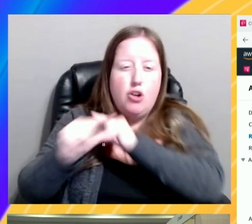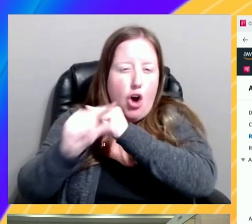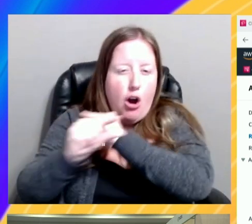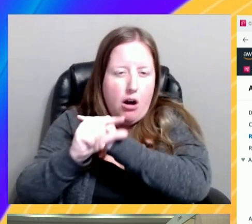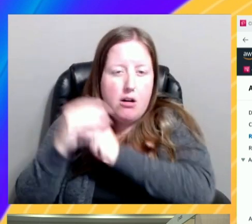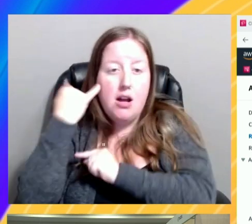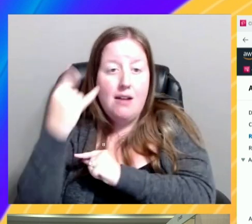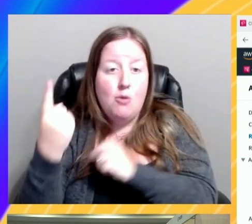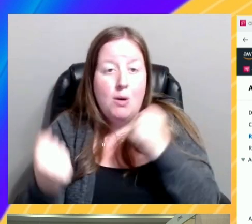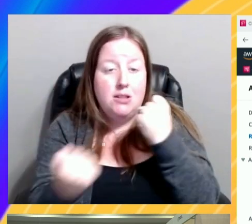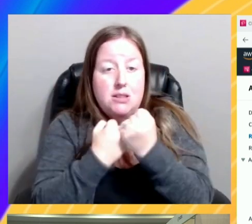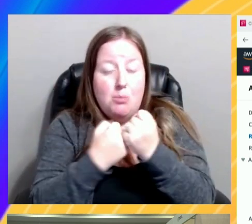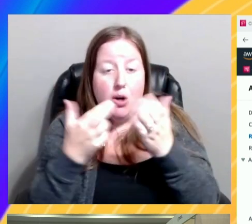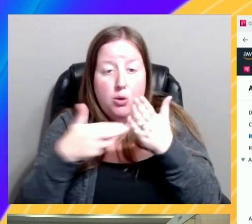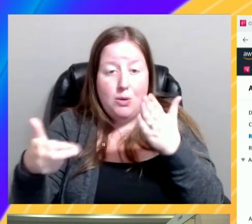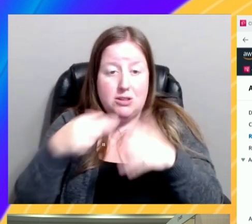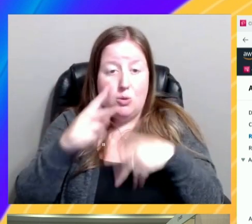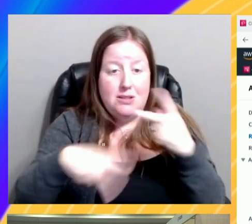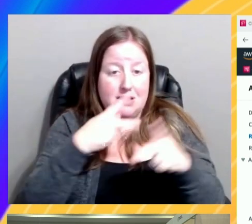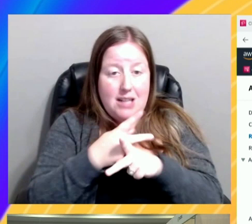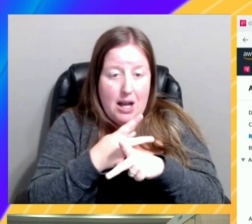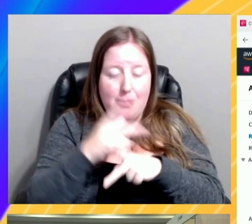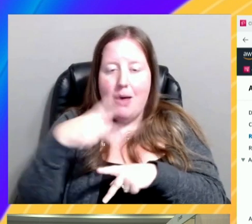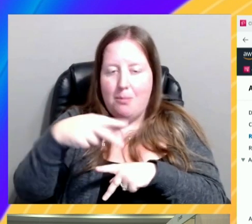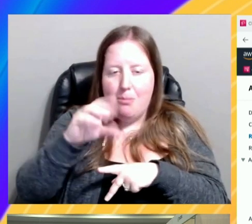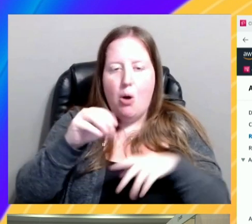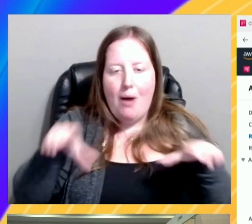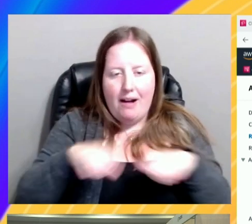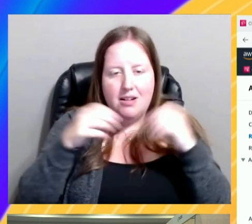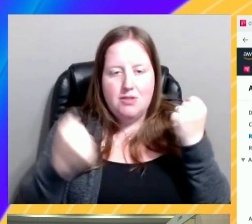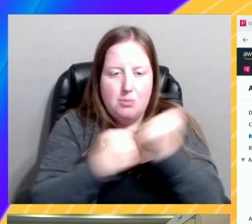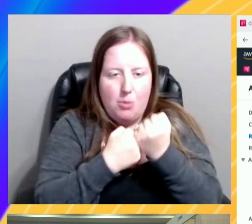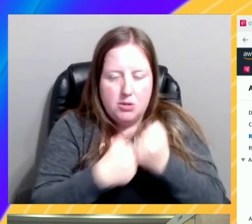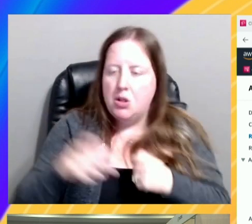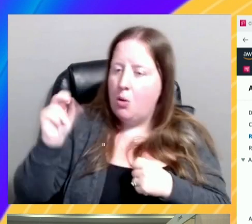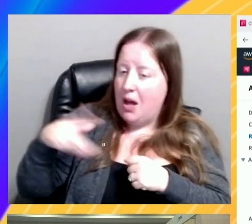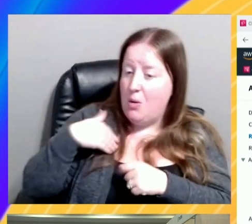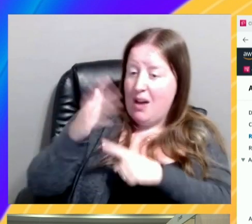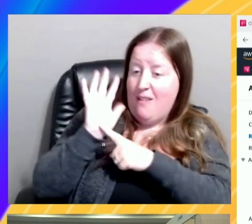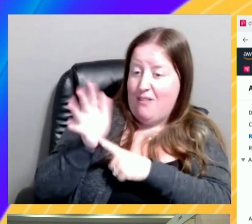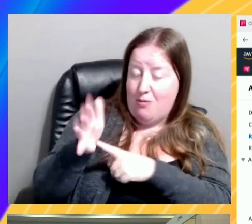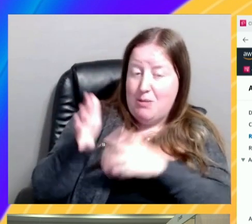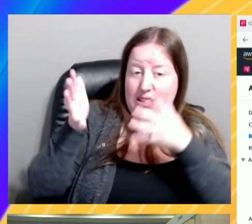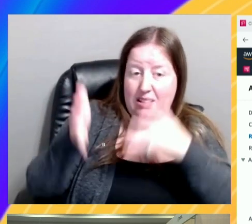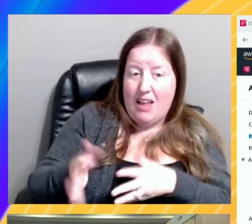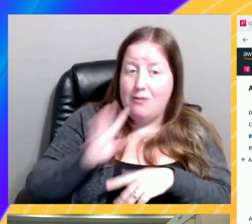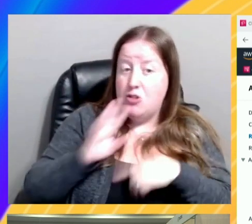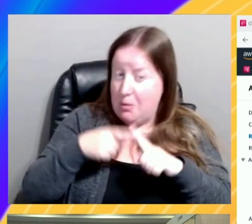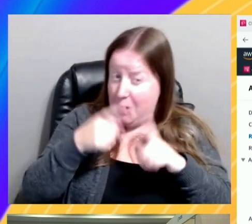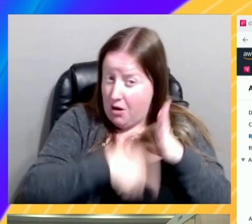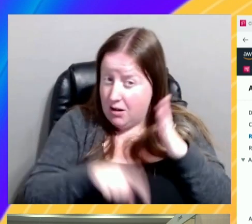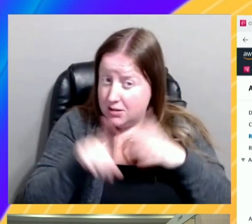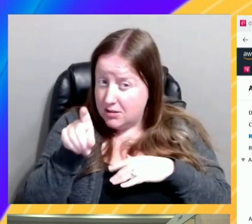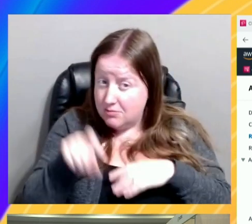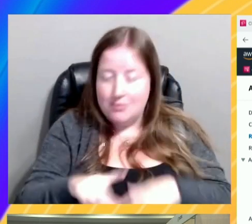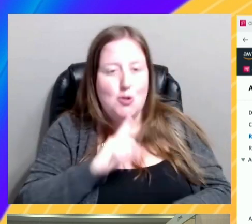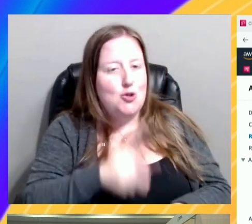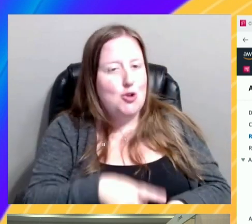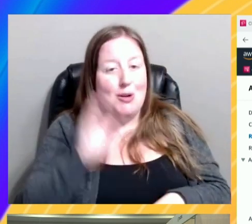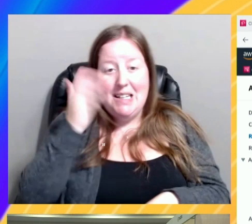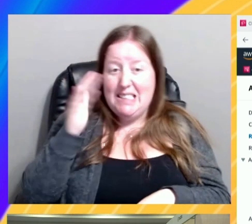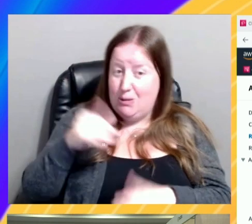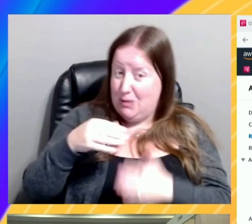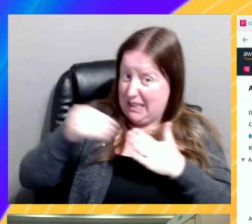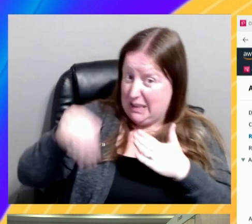resource types that Proactive does support. Okay. We have about 5 minutes left. Can we talk about pricing real quick? Sure. It seems like this is pretty expensive because it